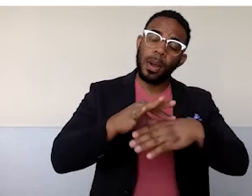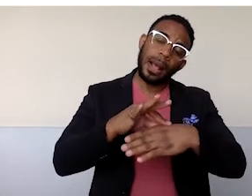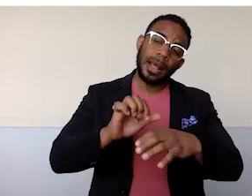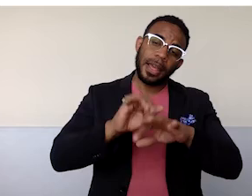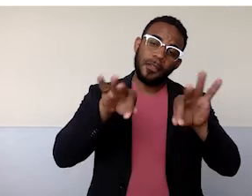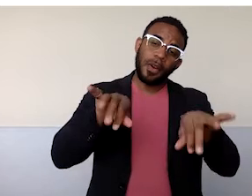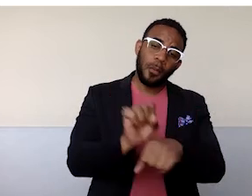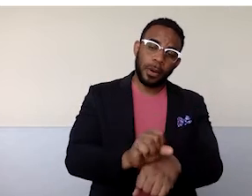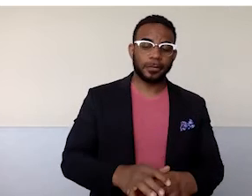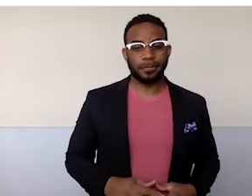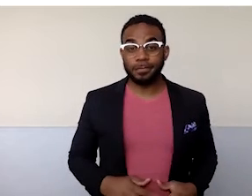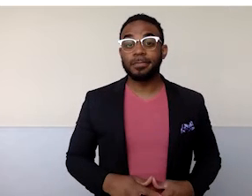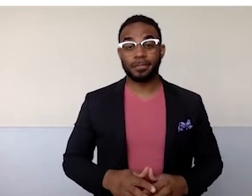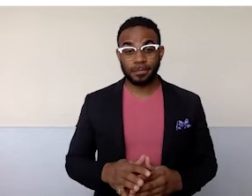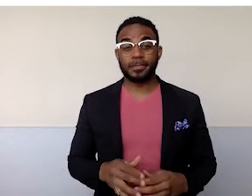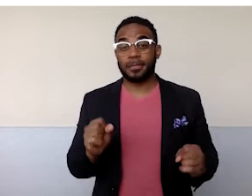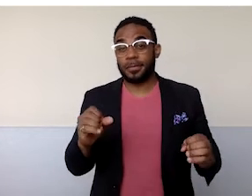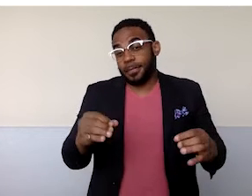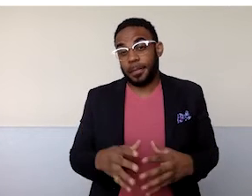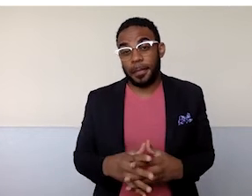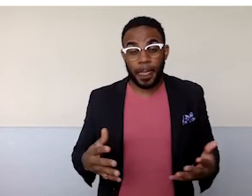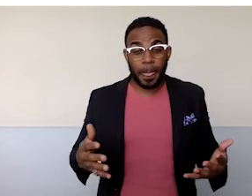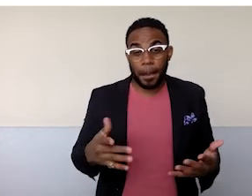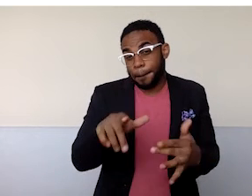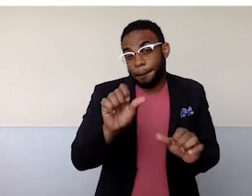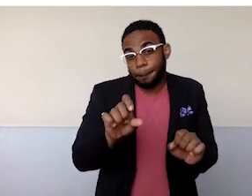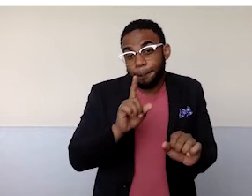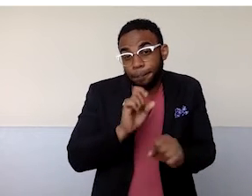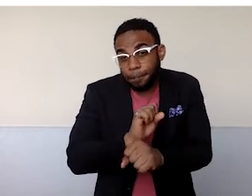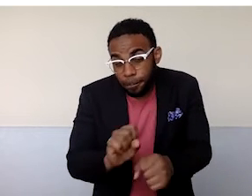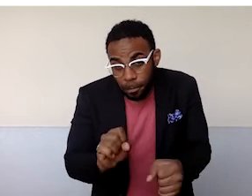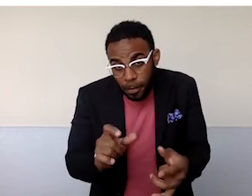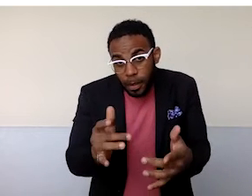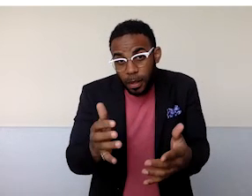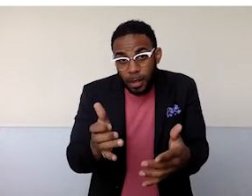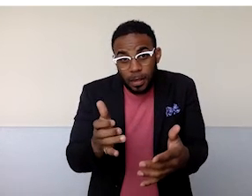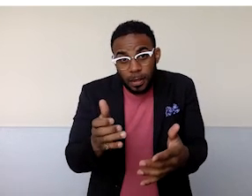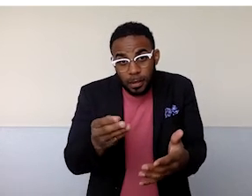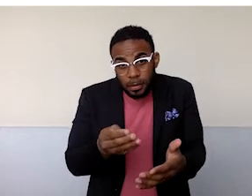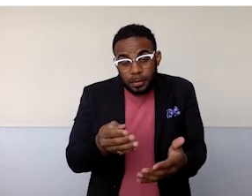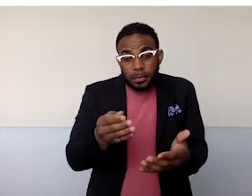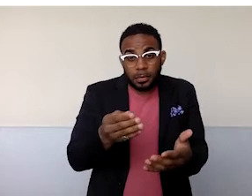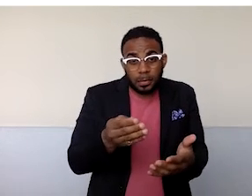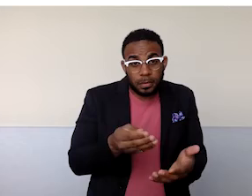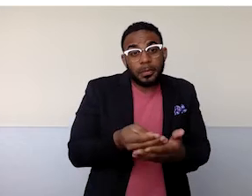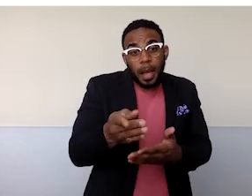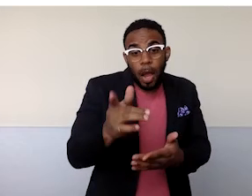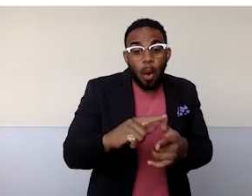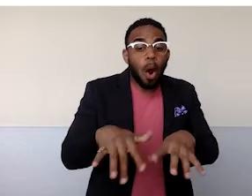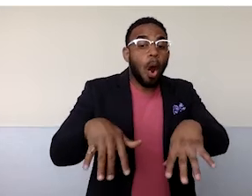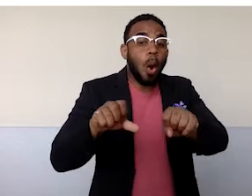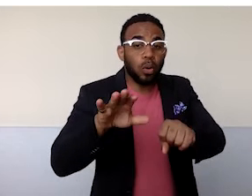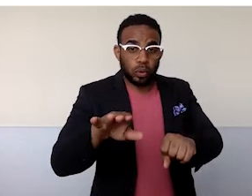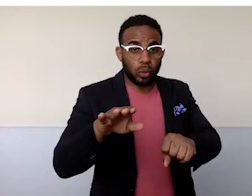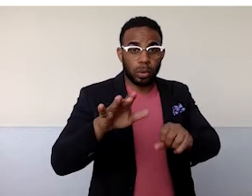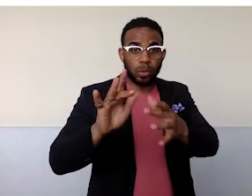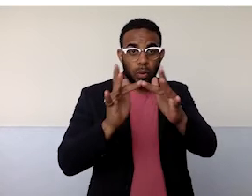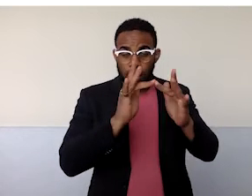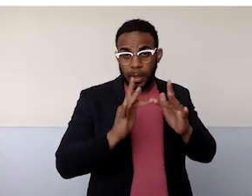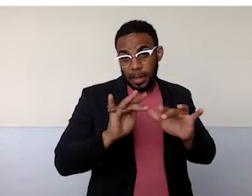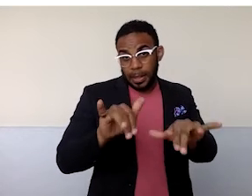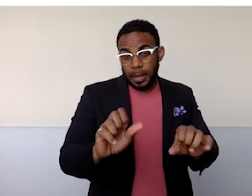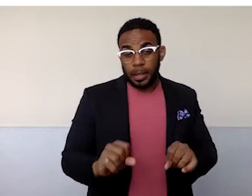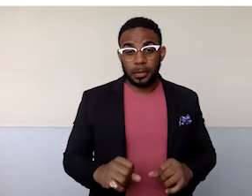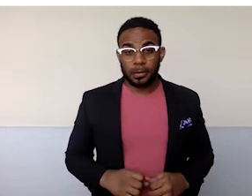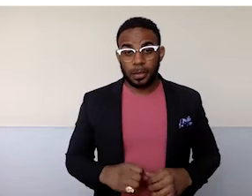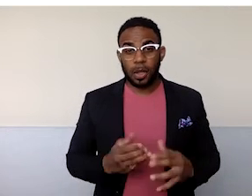network. Yeah, so you can actually via a CDN you can actually host your static sites. Yeah,